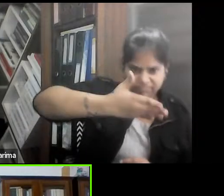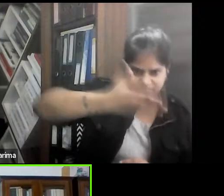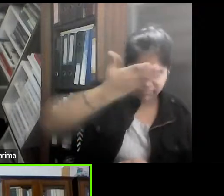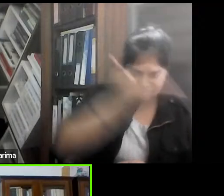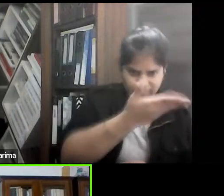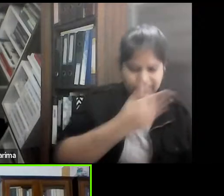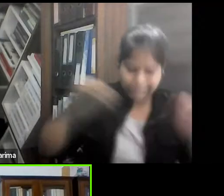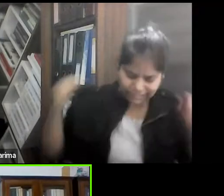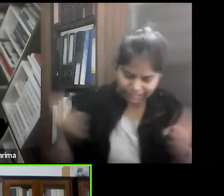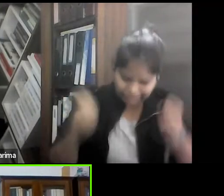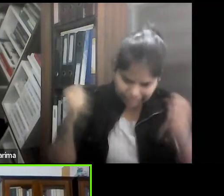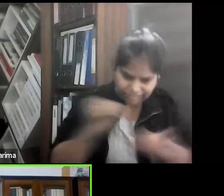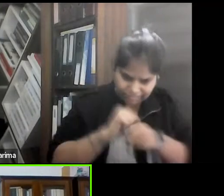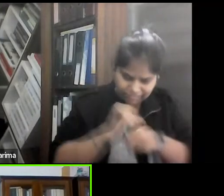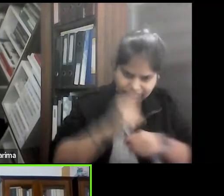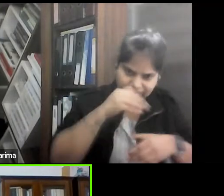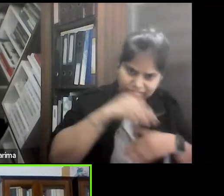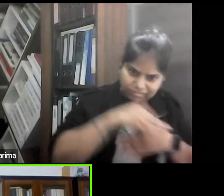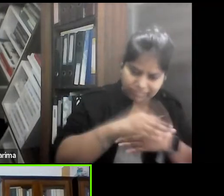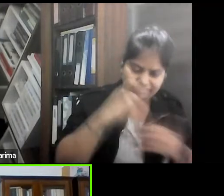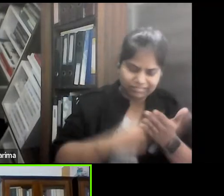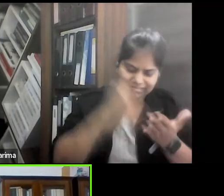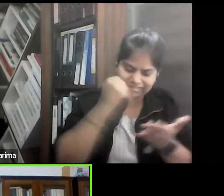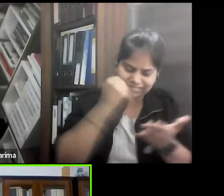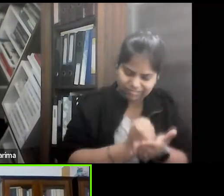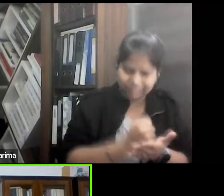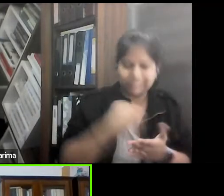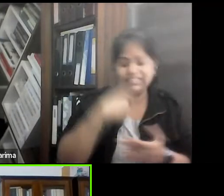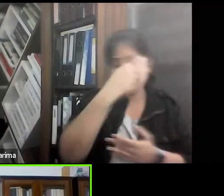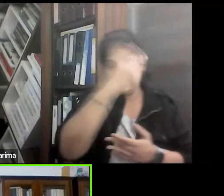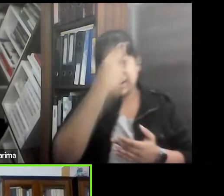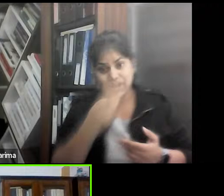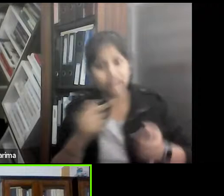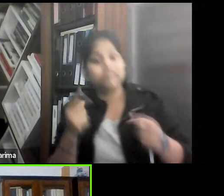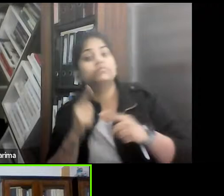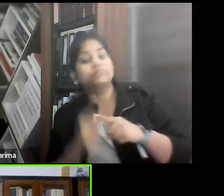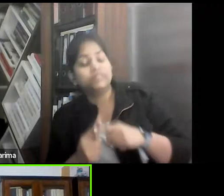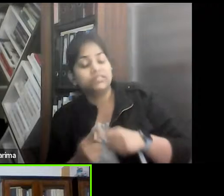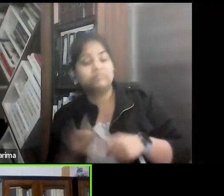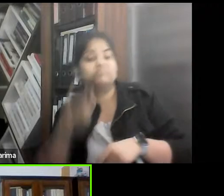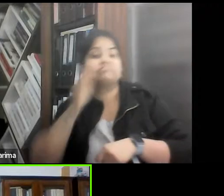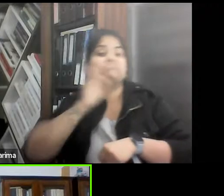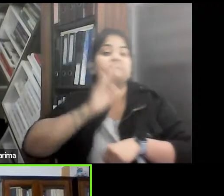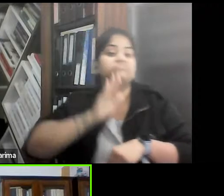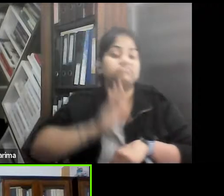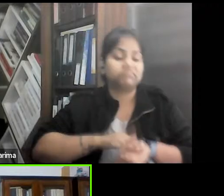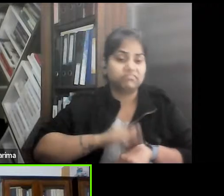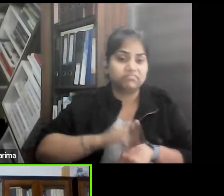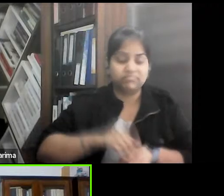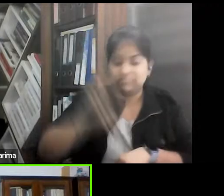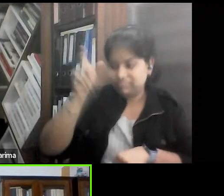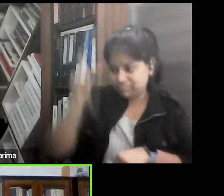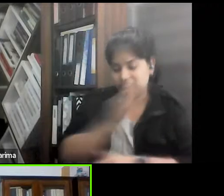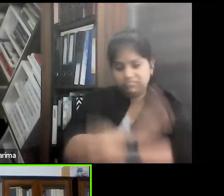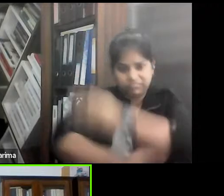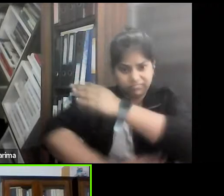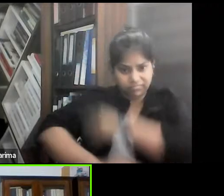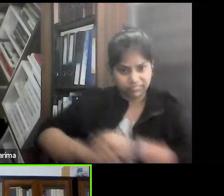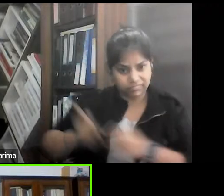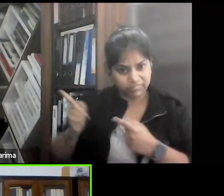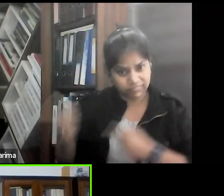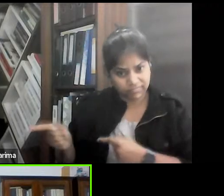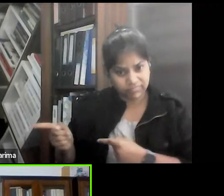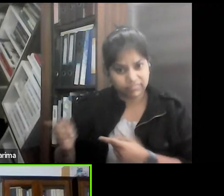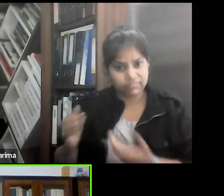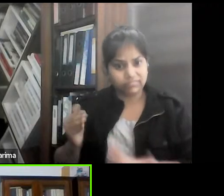hard work that you're doing for the recognition of art as well as the experience that persons with disability are getting because